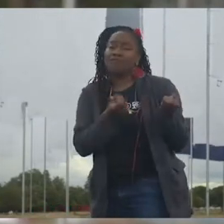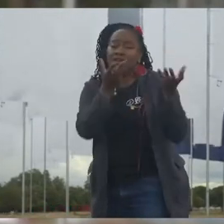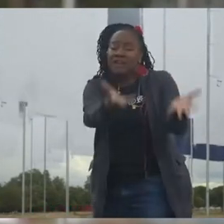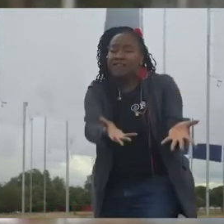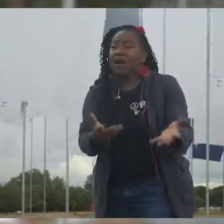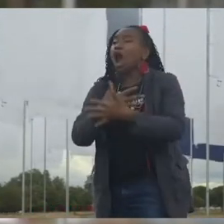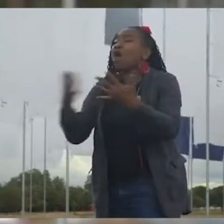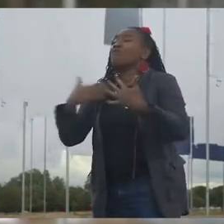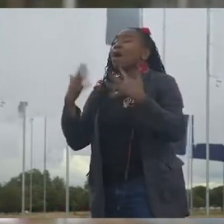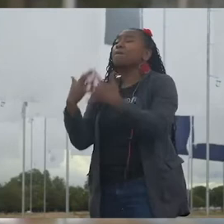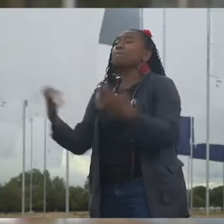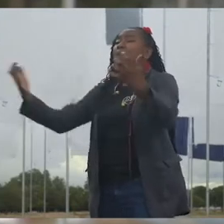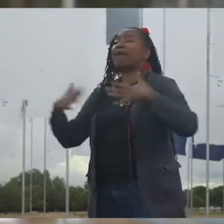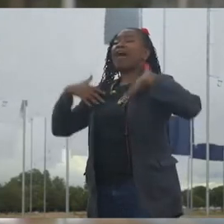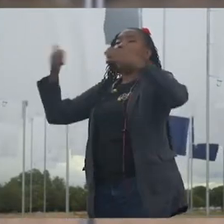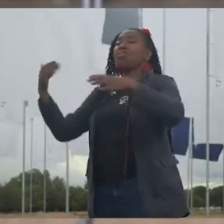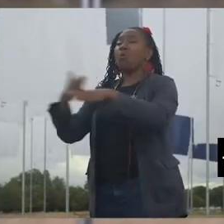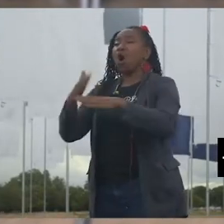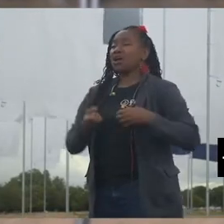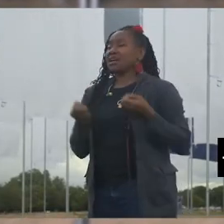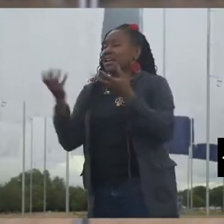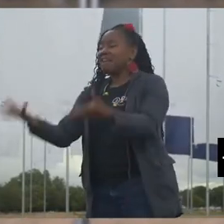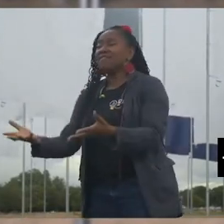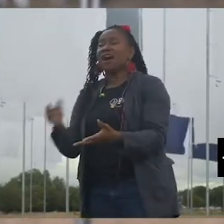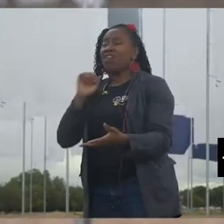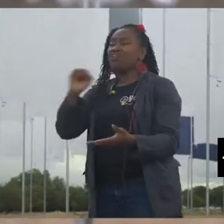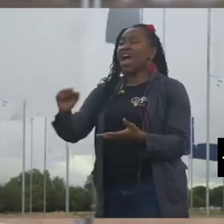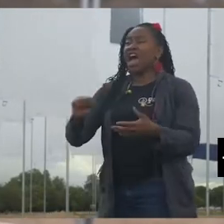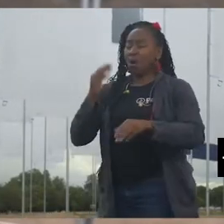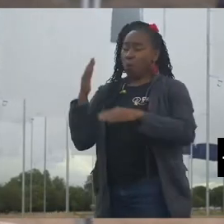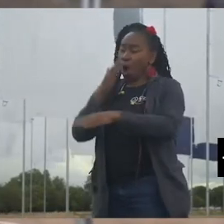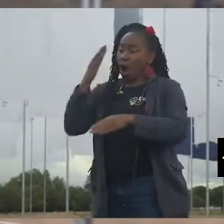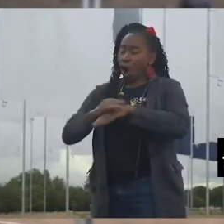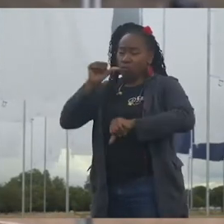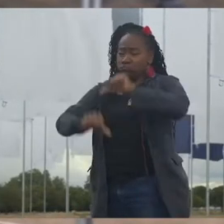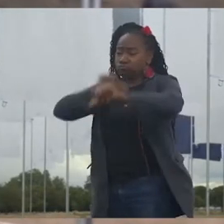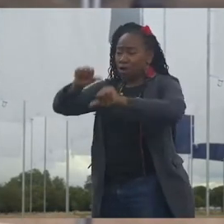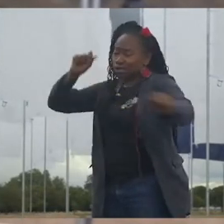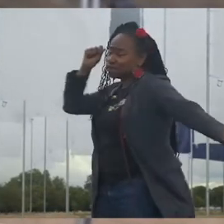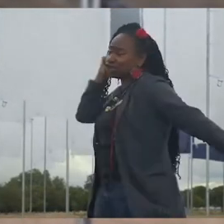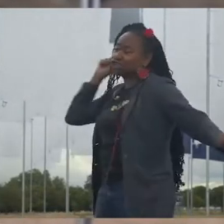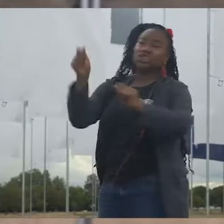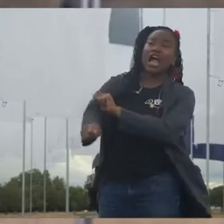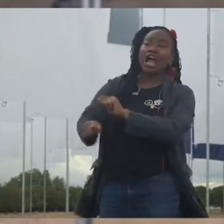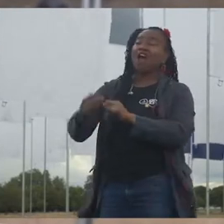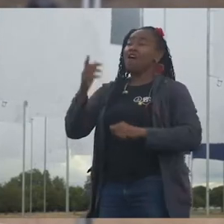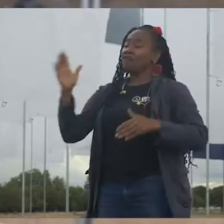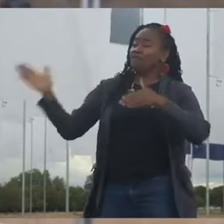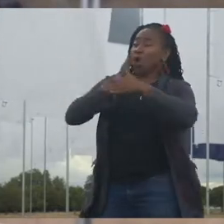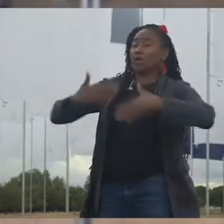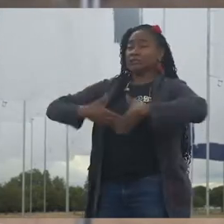public health work. In a matter of days, they changed their entire operating model and were out on the front line from day